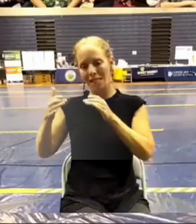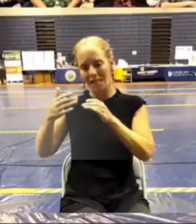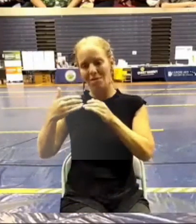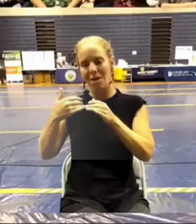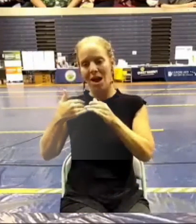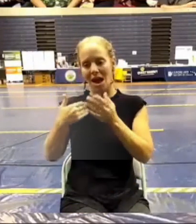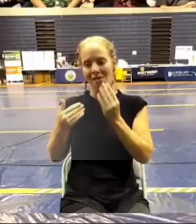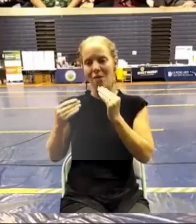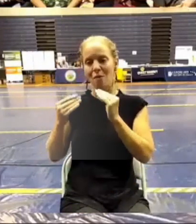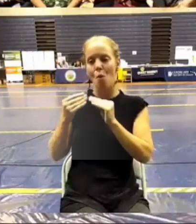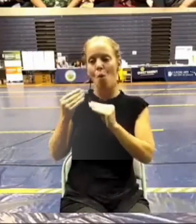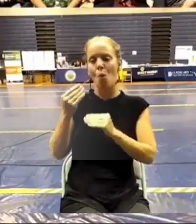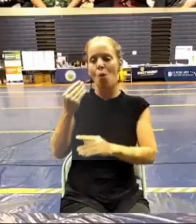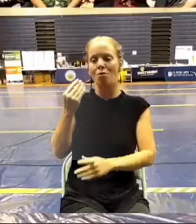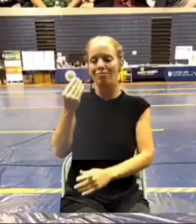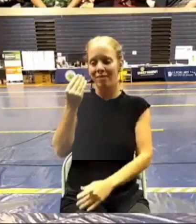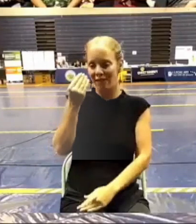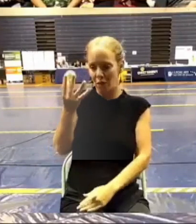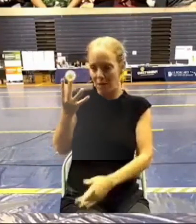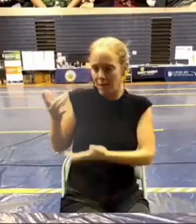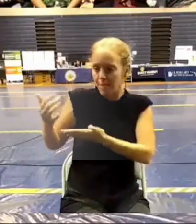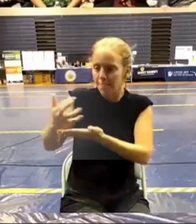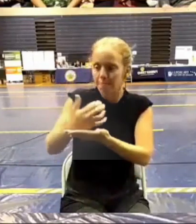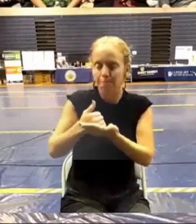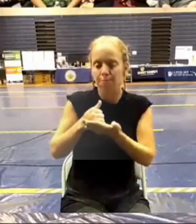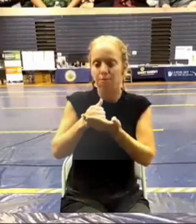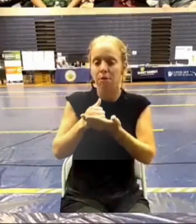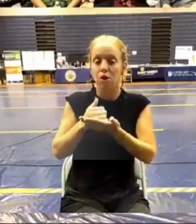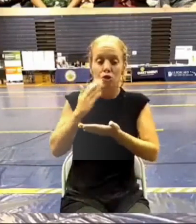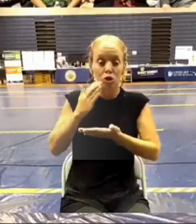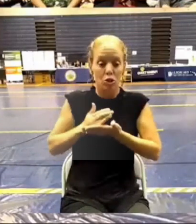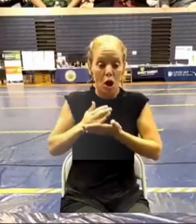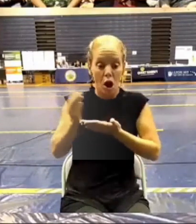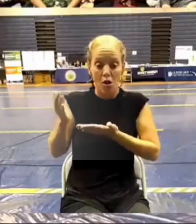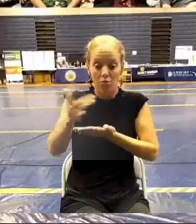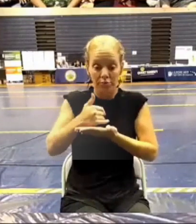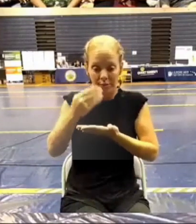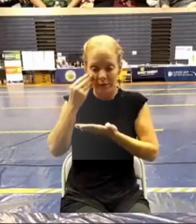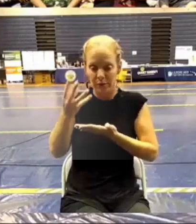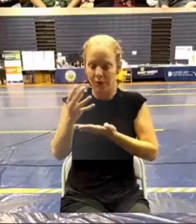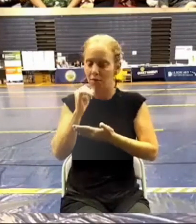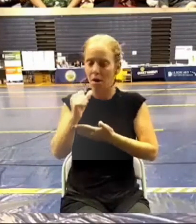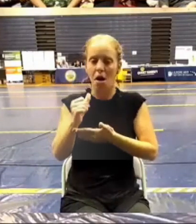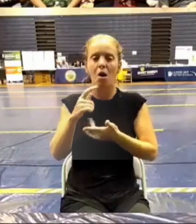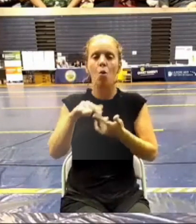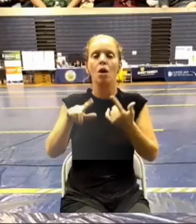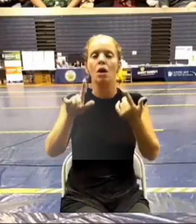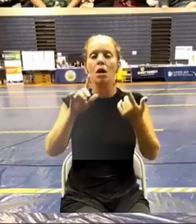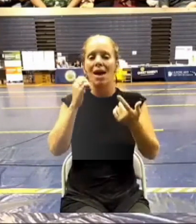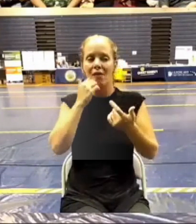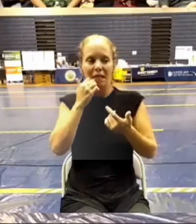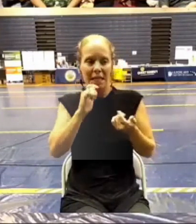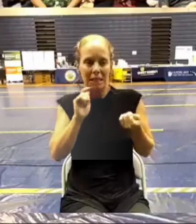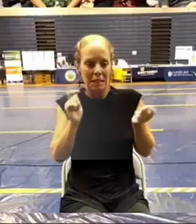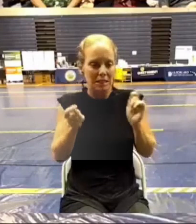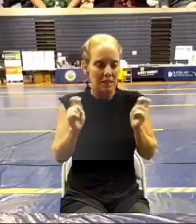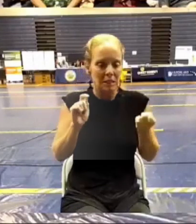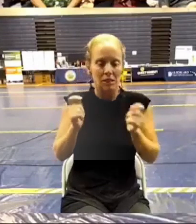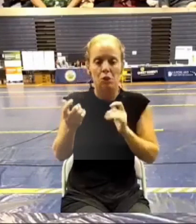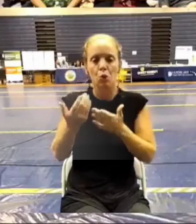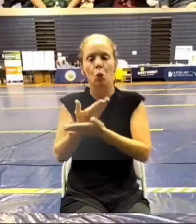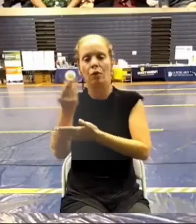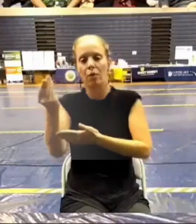updated information. We never stop looking at the different sites. Things change daily. We gather new information.